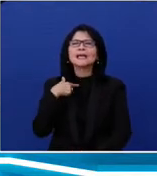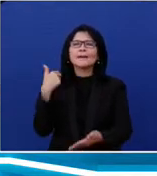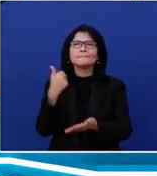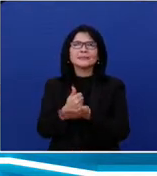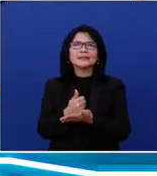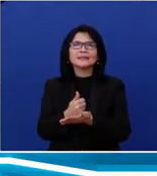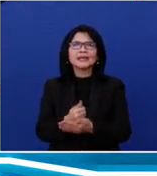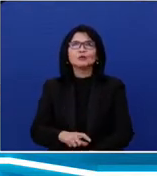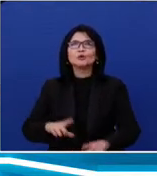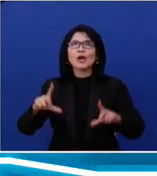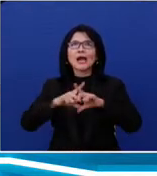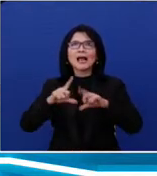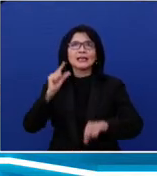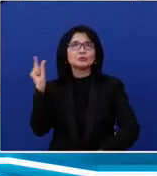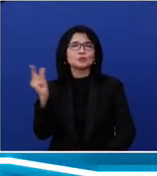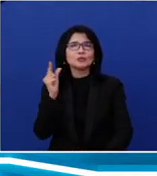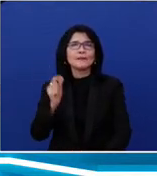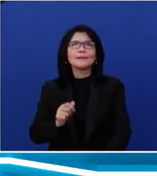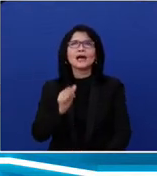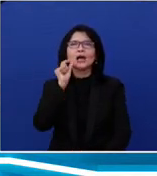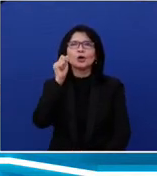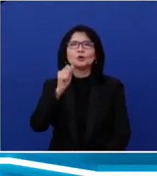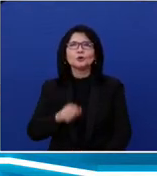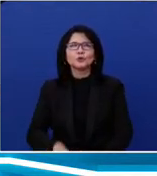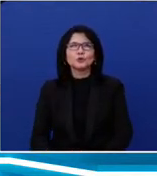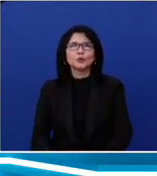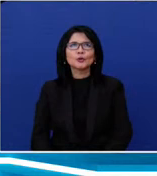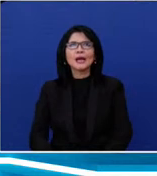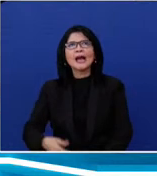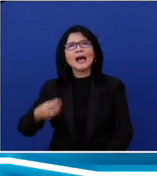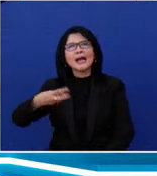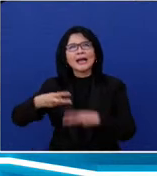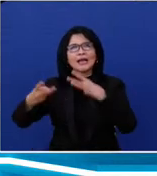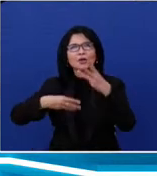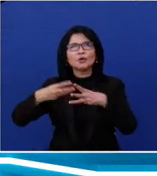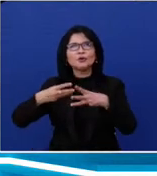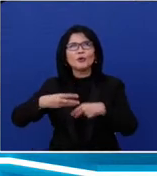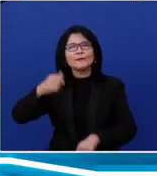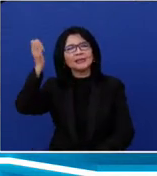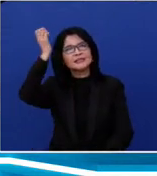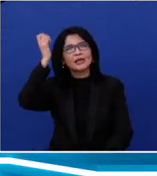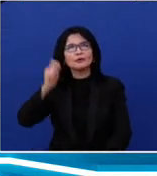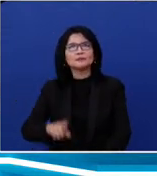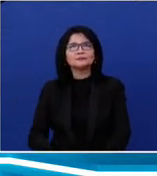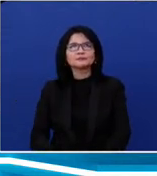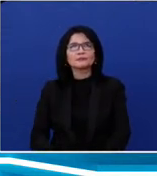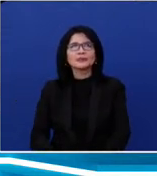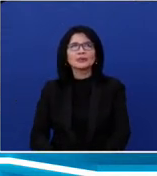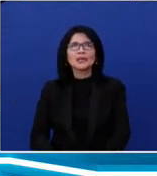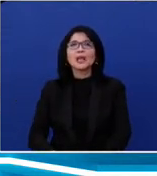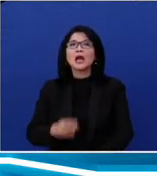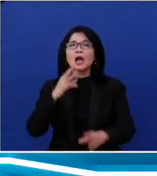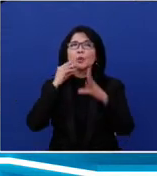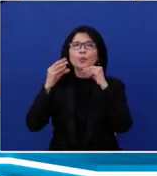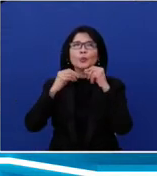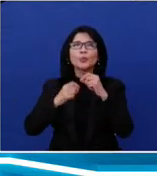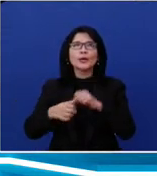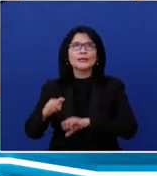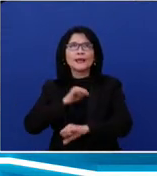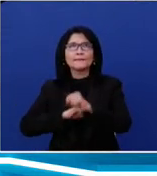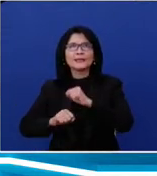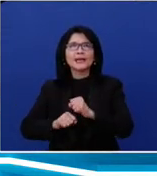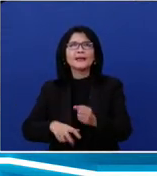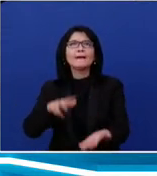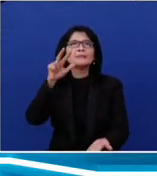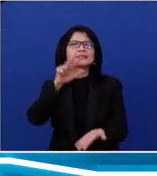d'neven bisnis forum discussion teman Voice of the station is The Rules of software and